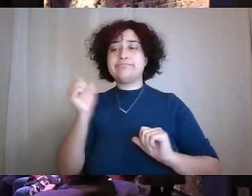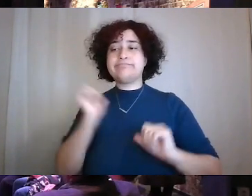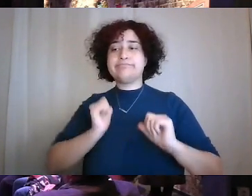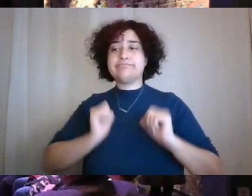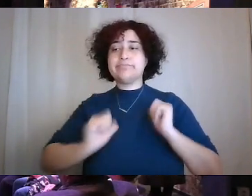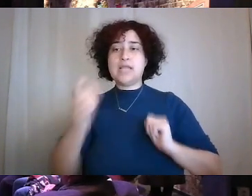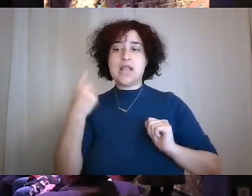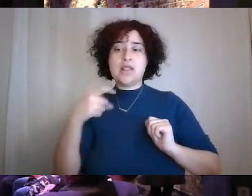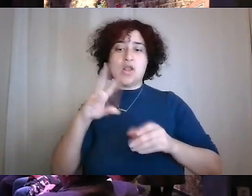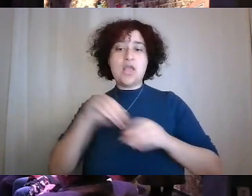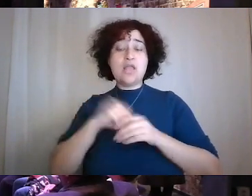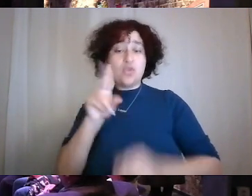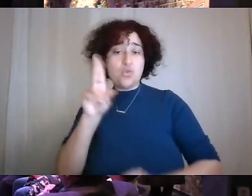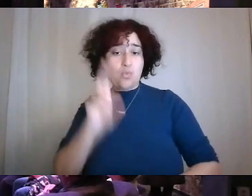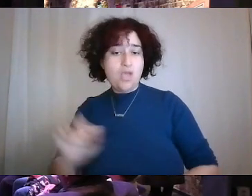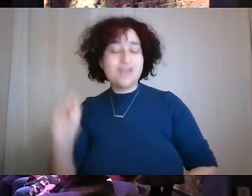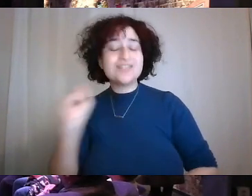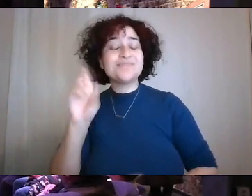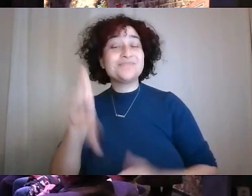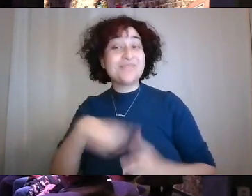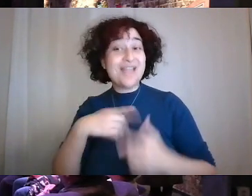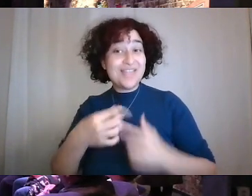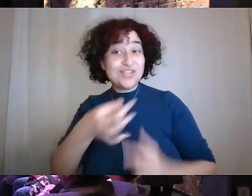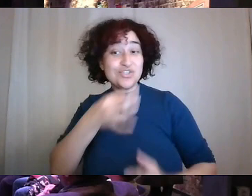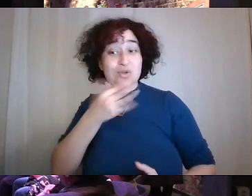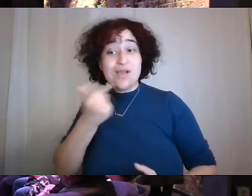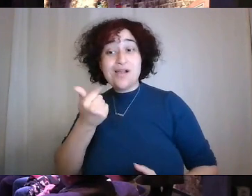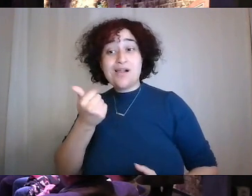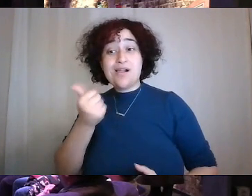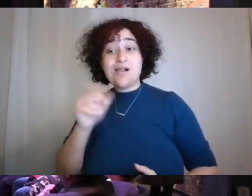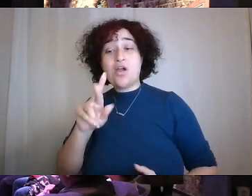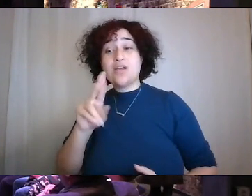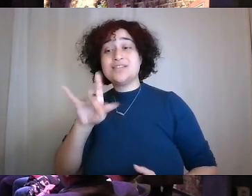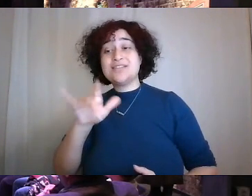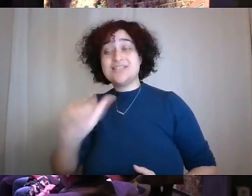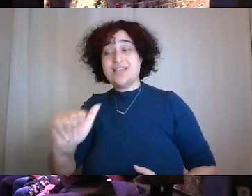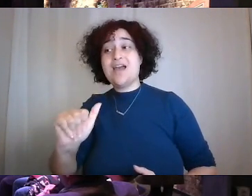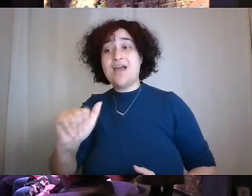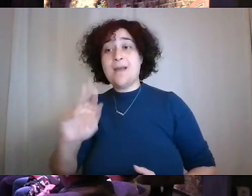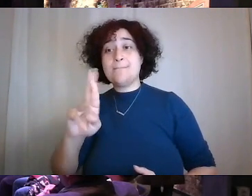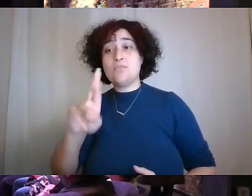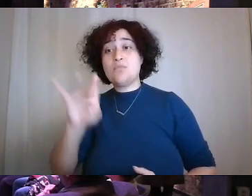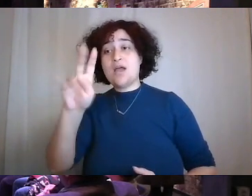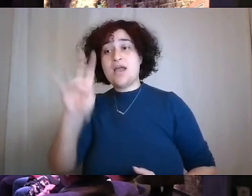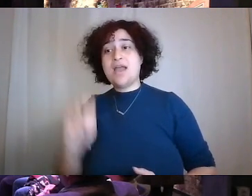and then upcoming in Garcia-Romero and Brian Herrera's Maria Irene Fornes in Context.